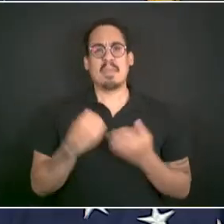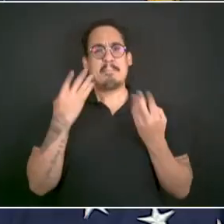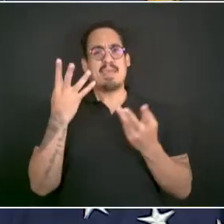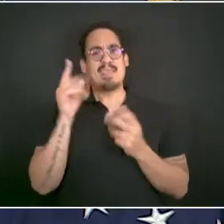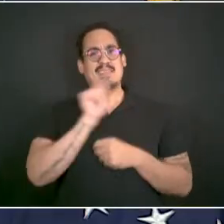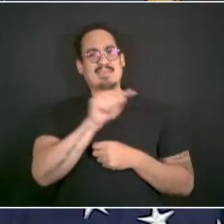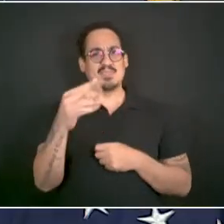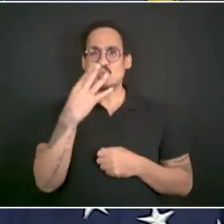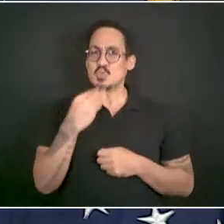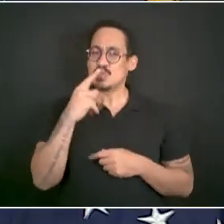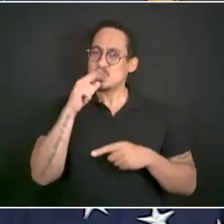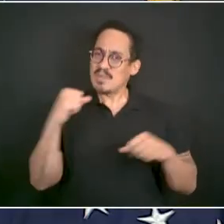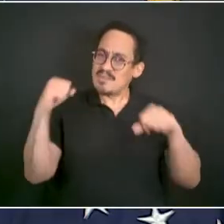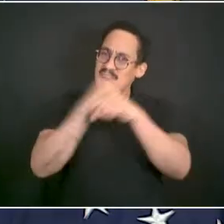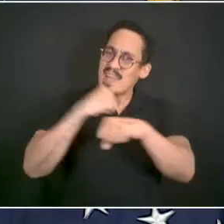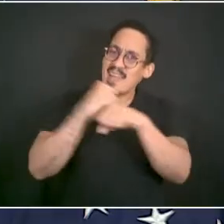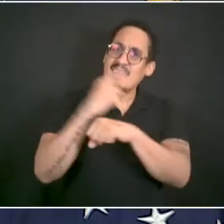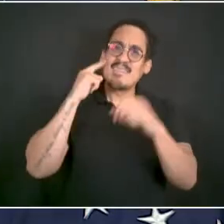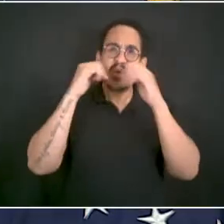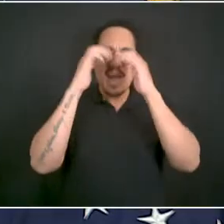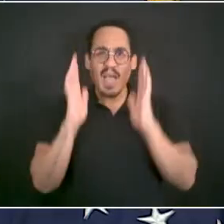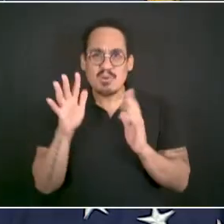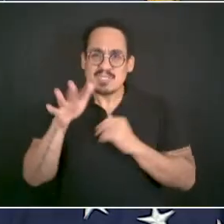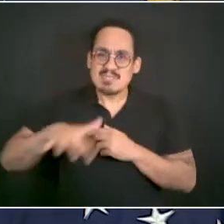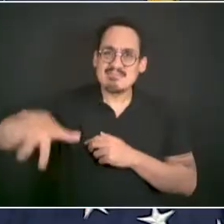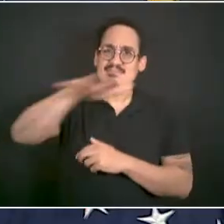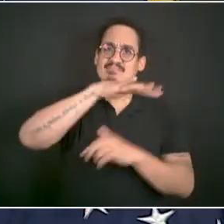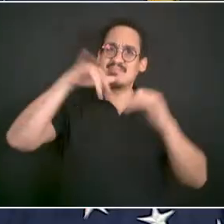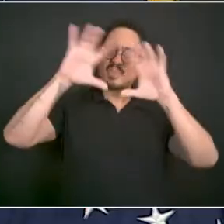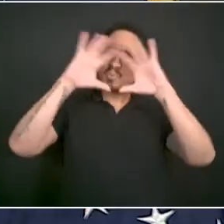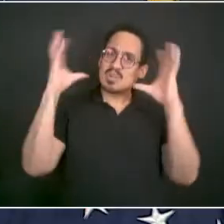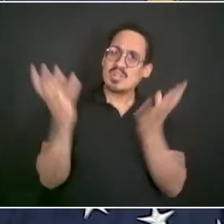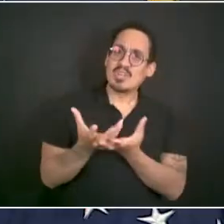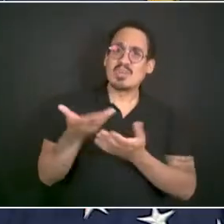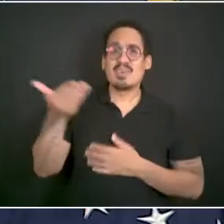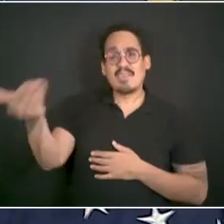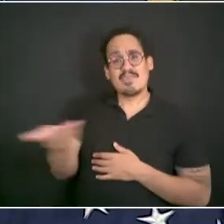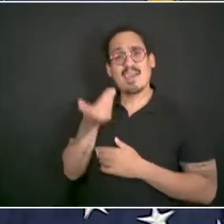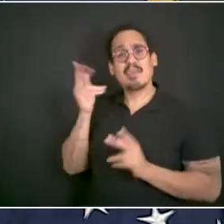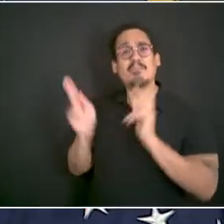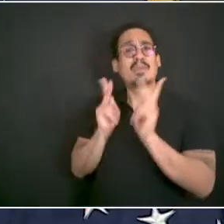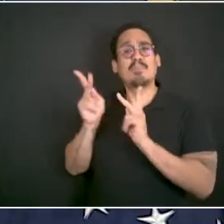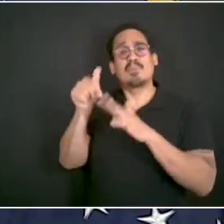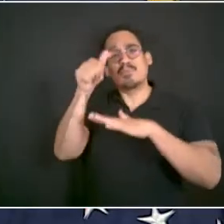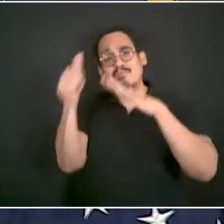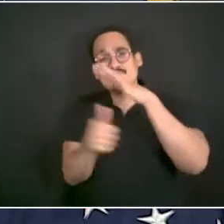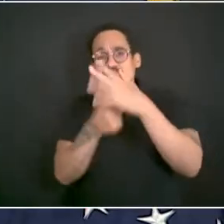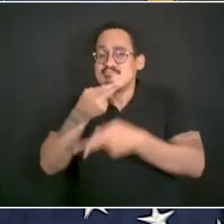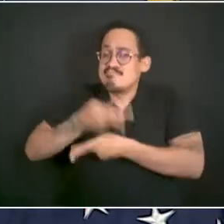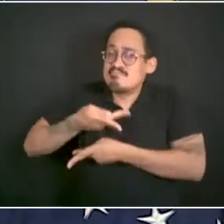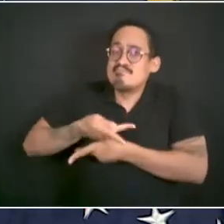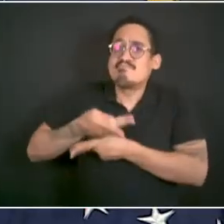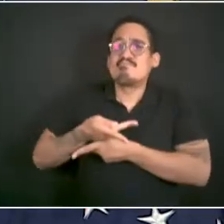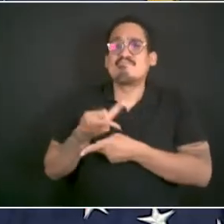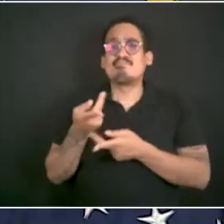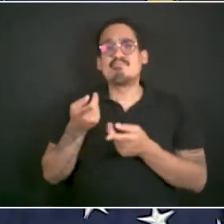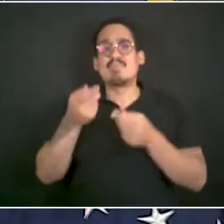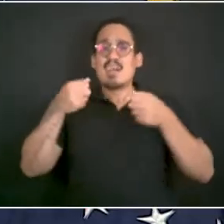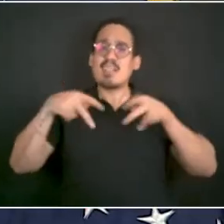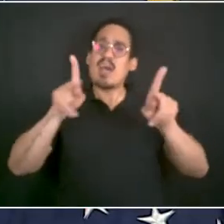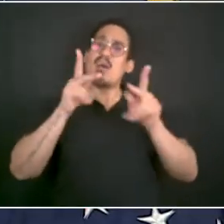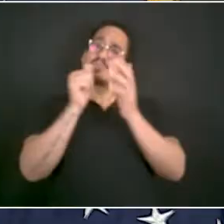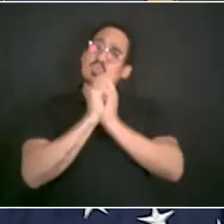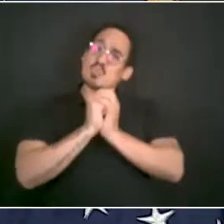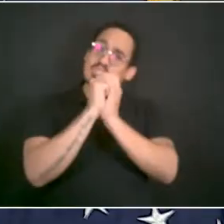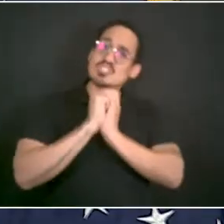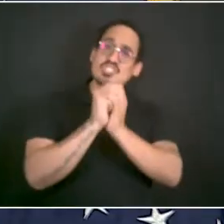globe to allow people in, to go to places where people worship. I would never